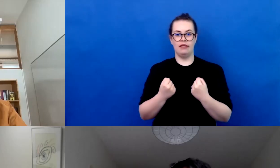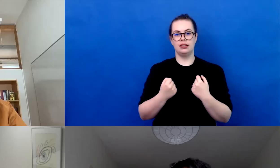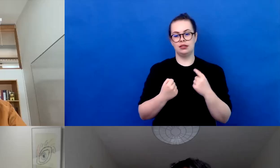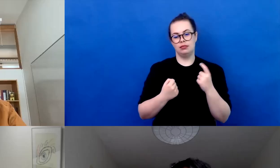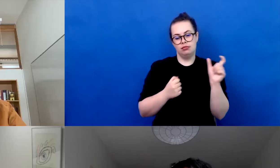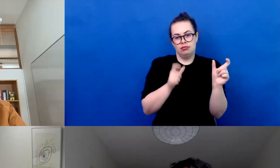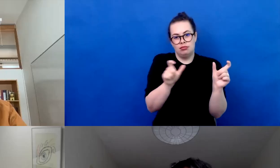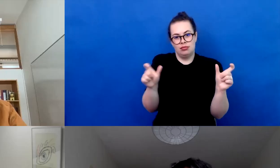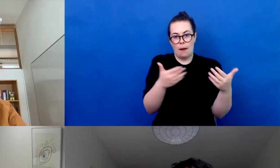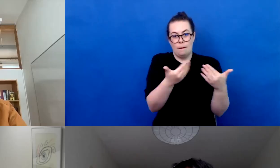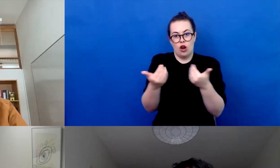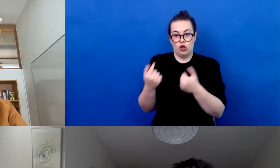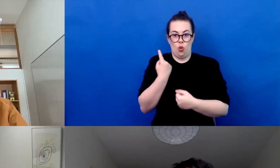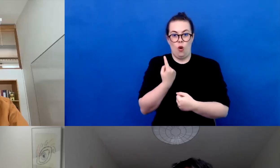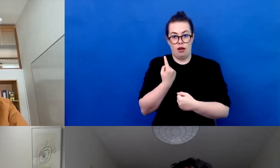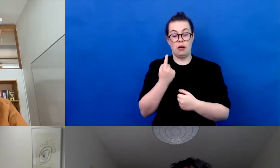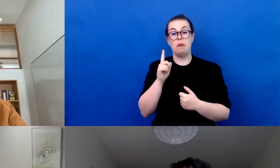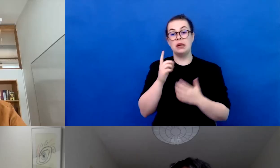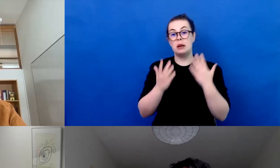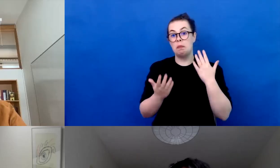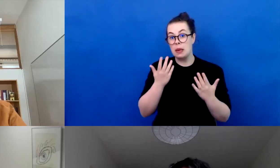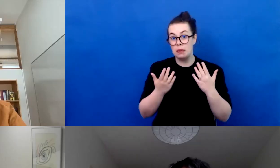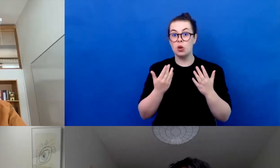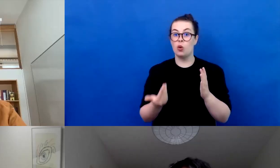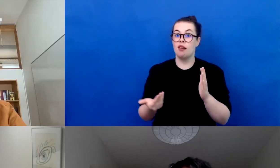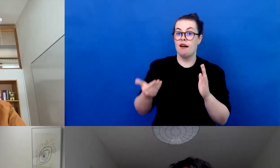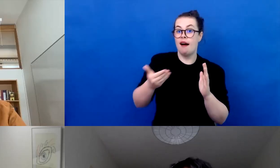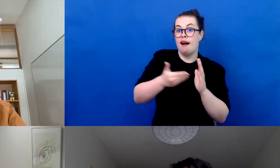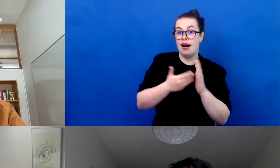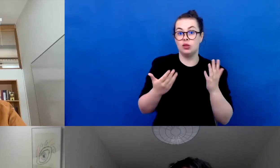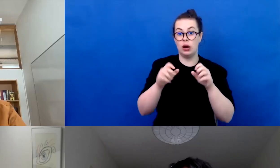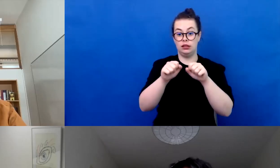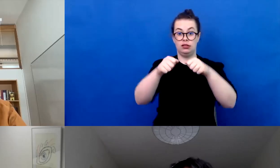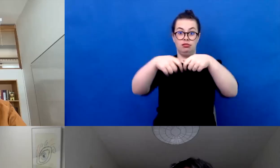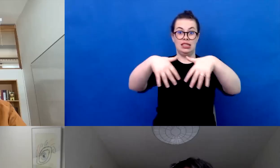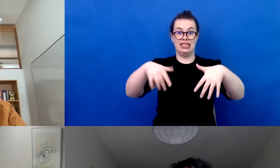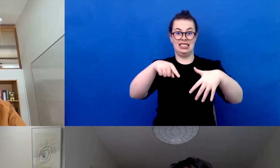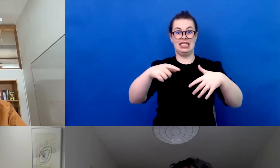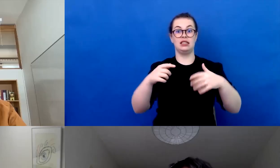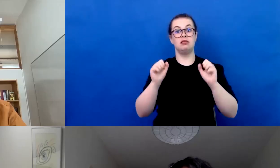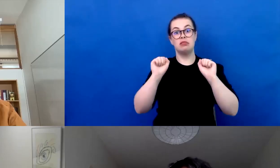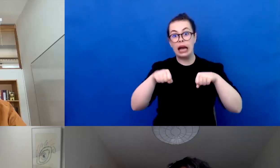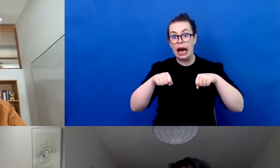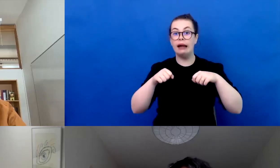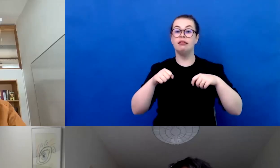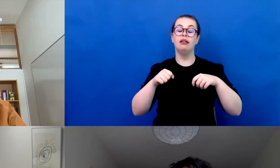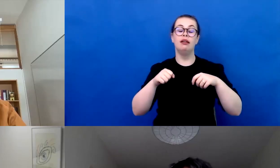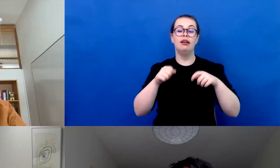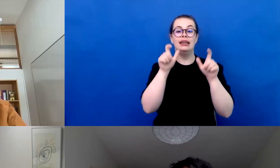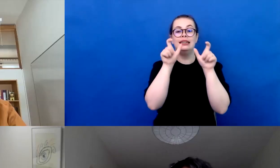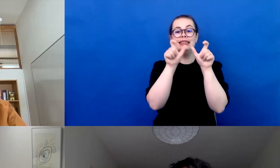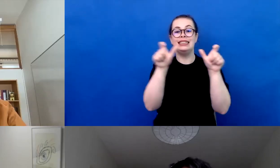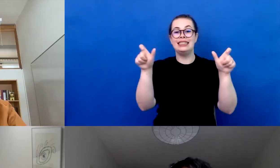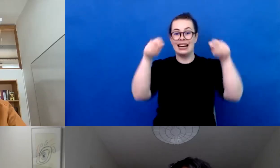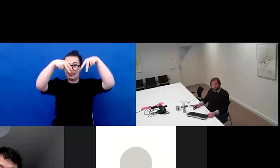maybe we need to also allow for the possibility that the system will compute syntactic trees, so constituent structure.